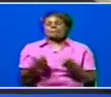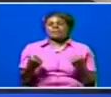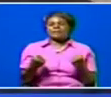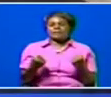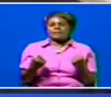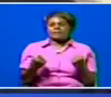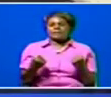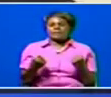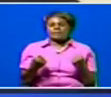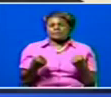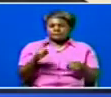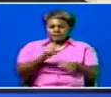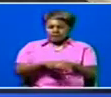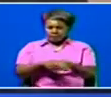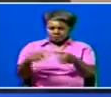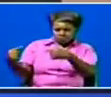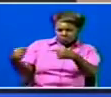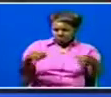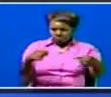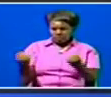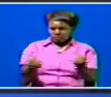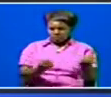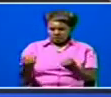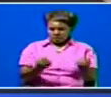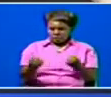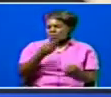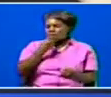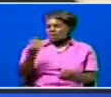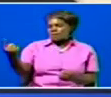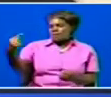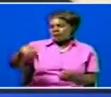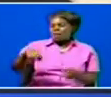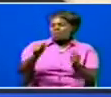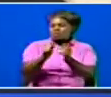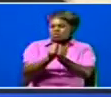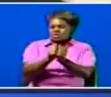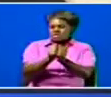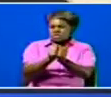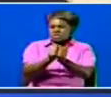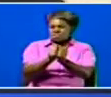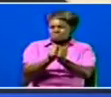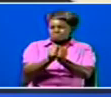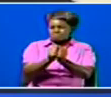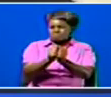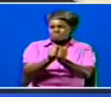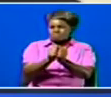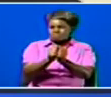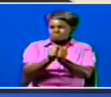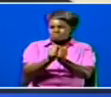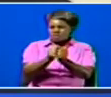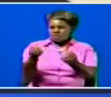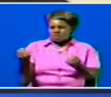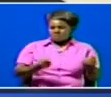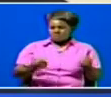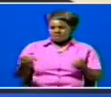And in that commotion, the vehicle that this gentleman came driving with, or the